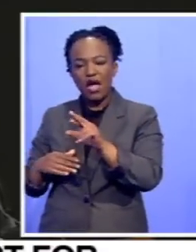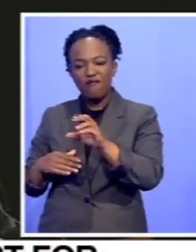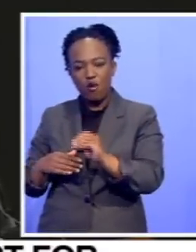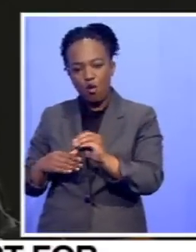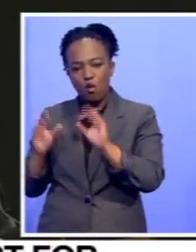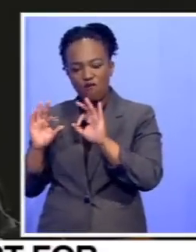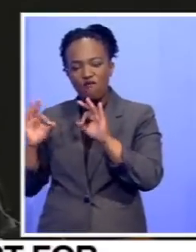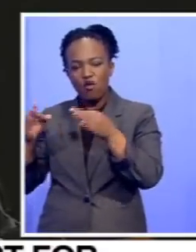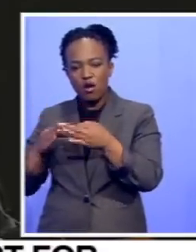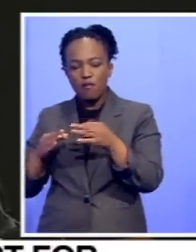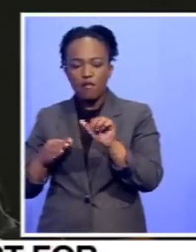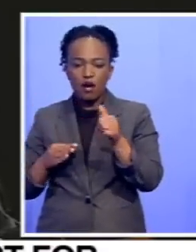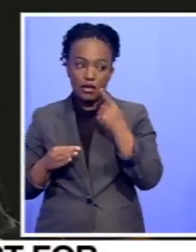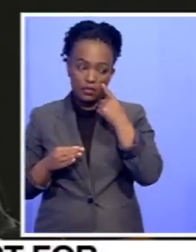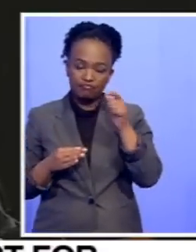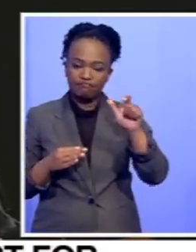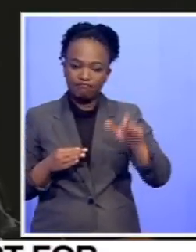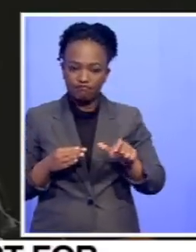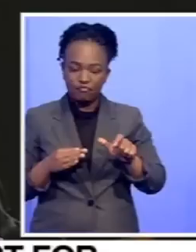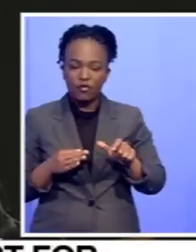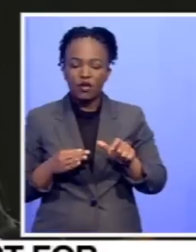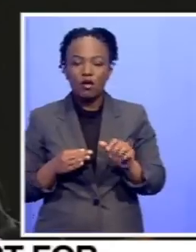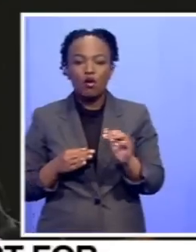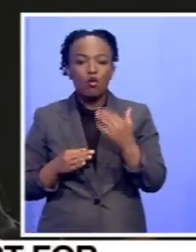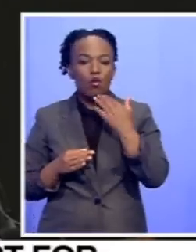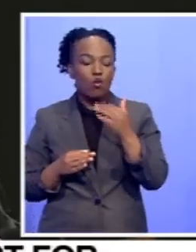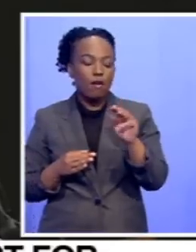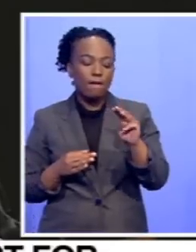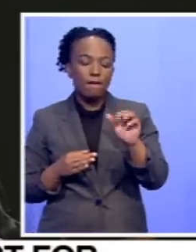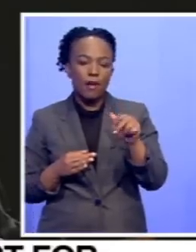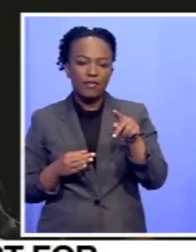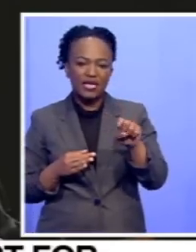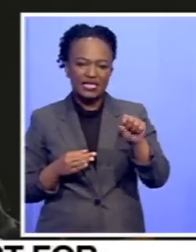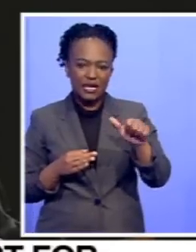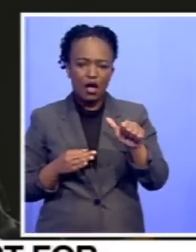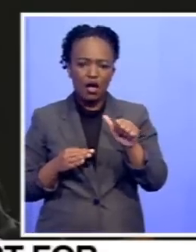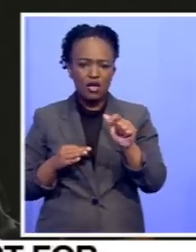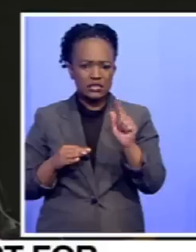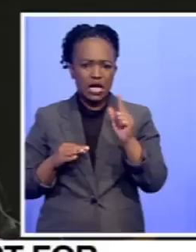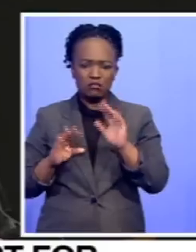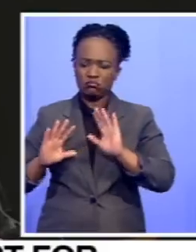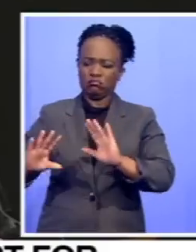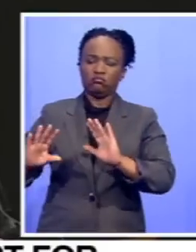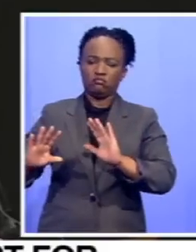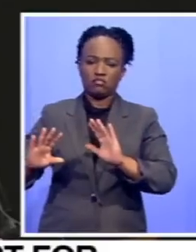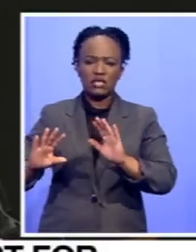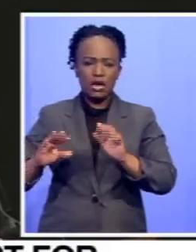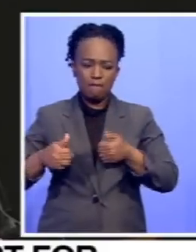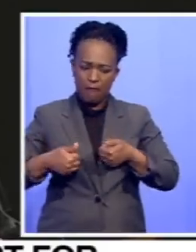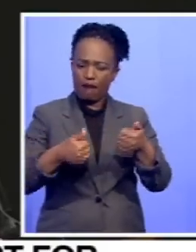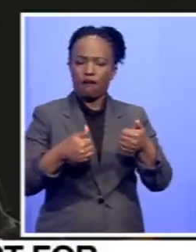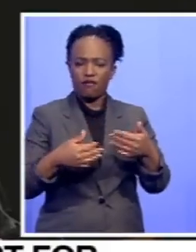eyewitnesses, Colonel Fenty and Staff Sergeant Mapisa, and 4 witnesses who dealt with the evidential material and chain of custody relating